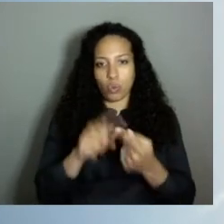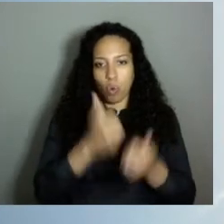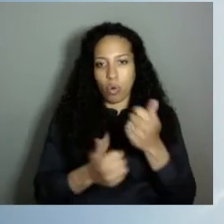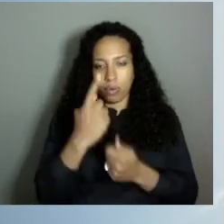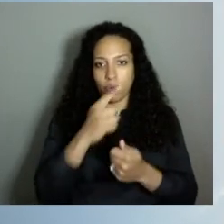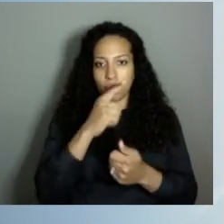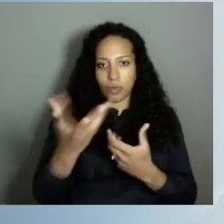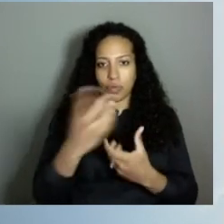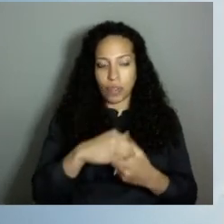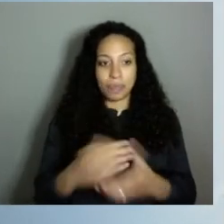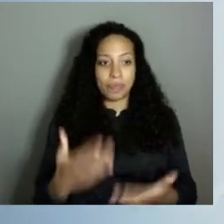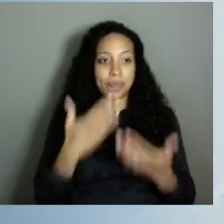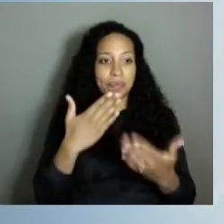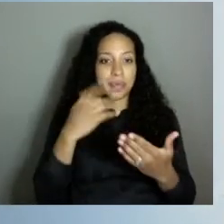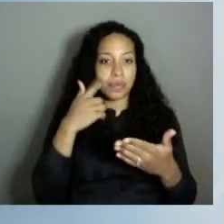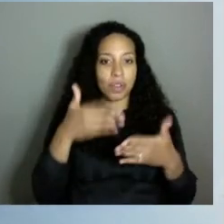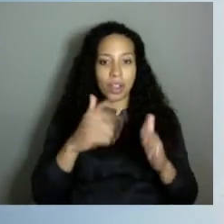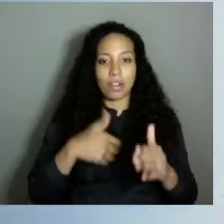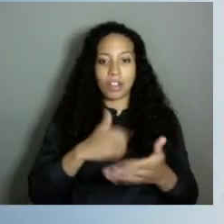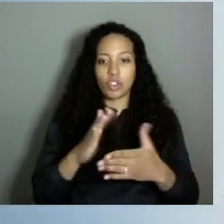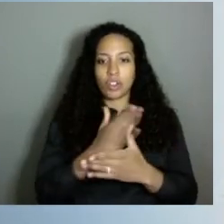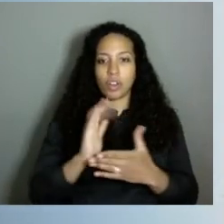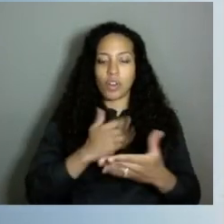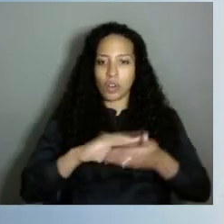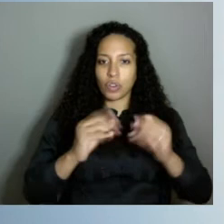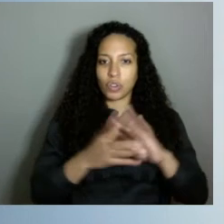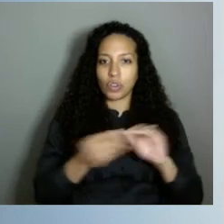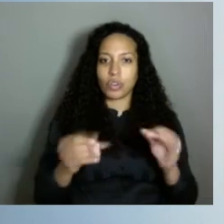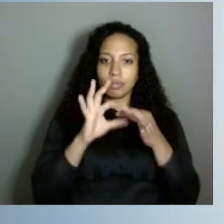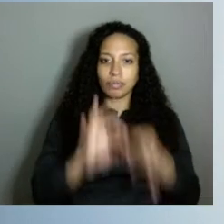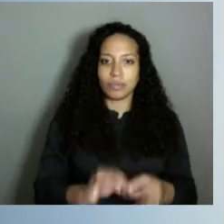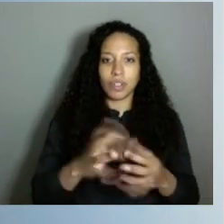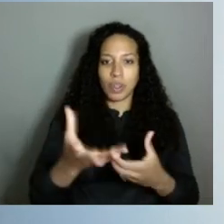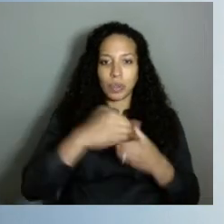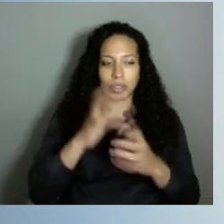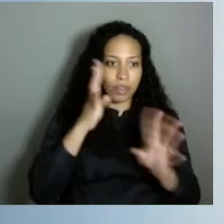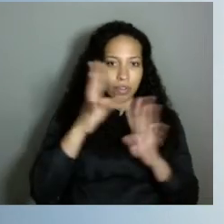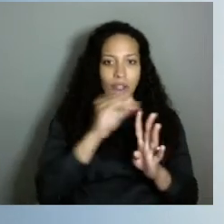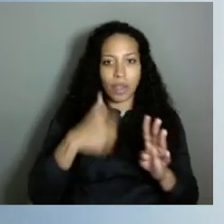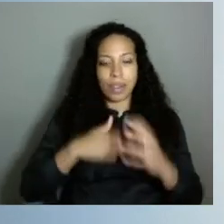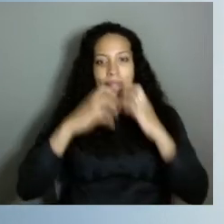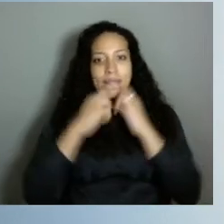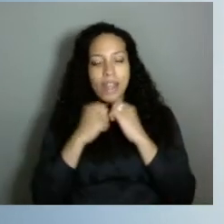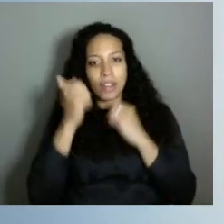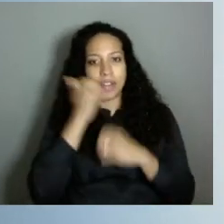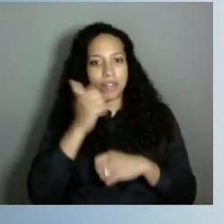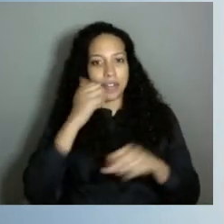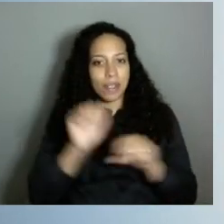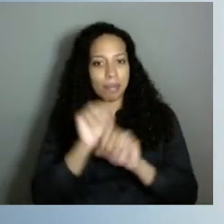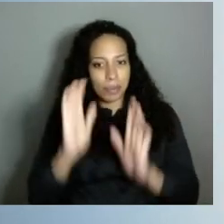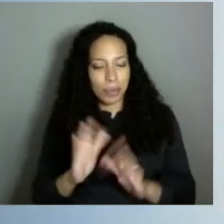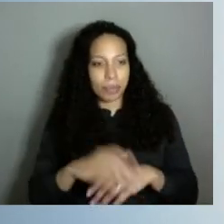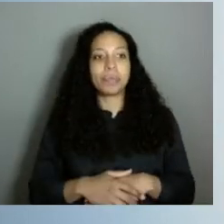with you today our story around inclusive innovation and how we value and employ it every day at Accenture. To emphasize that point further, please take a